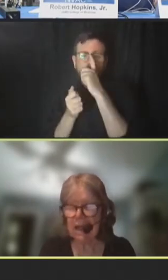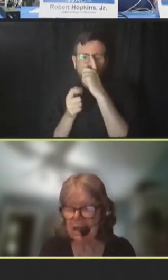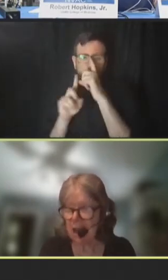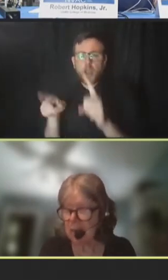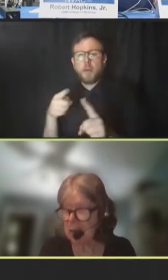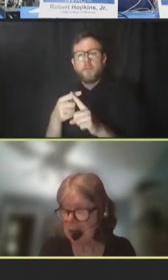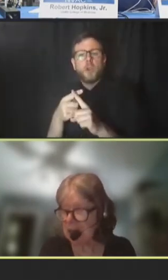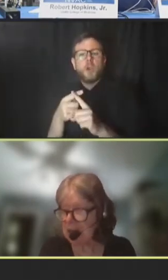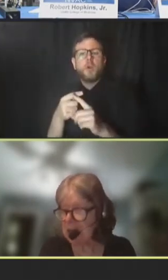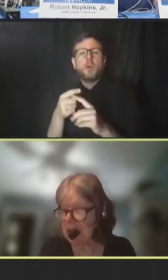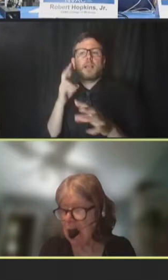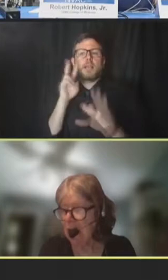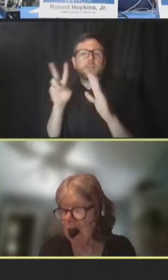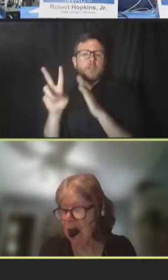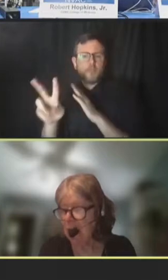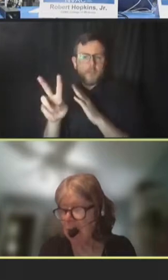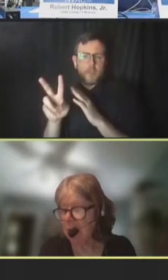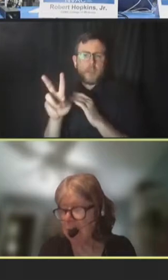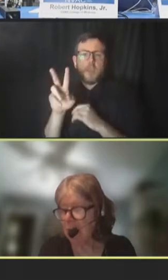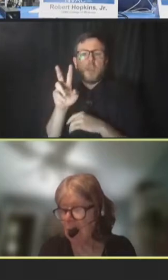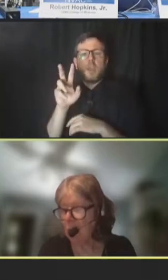anticipated ACIP meetings